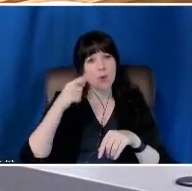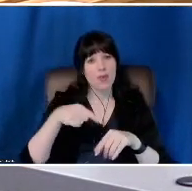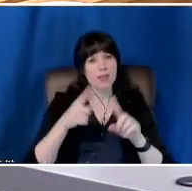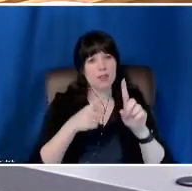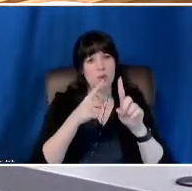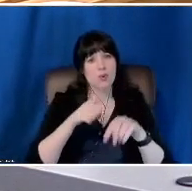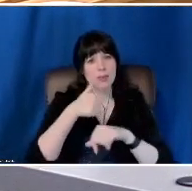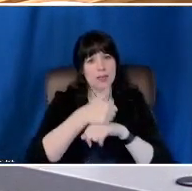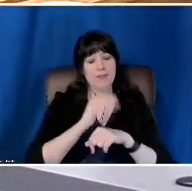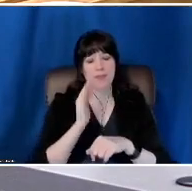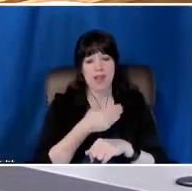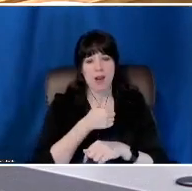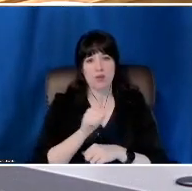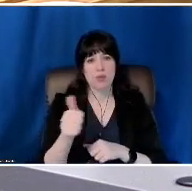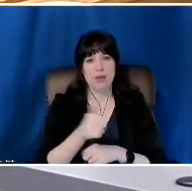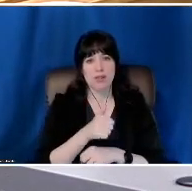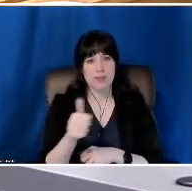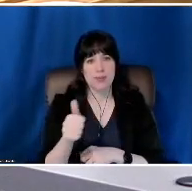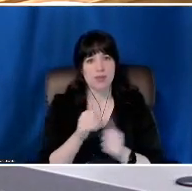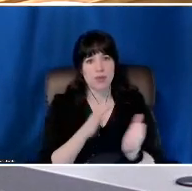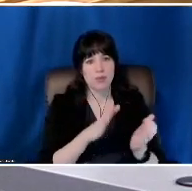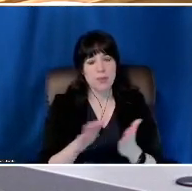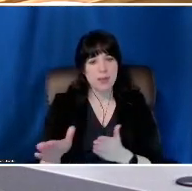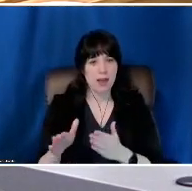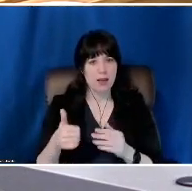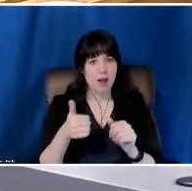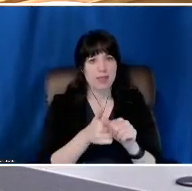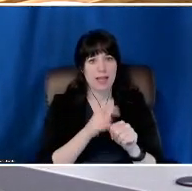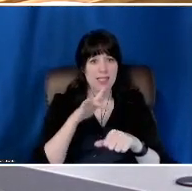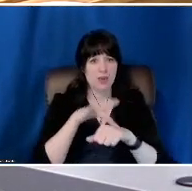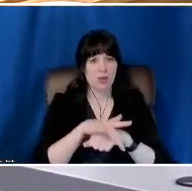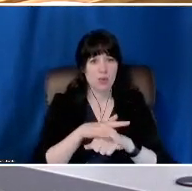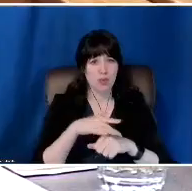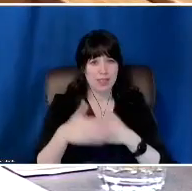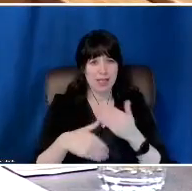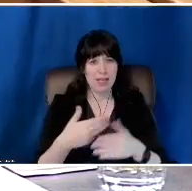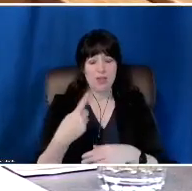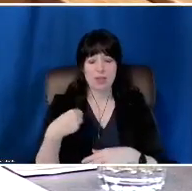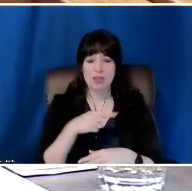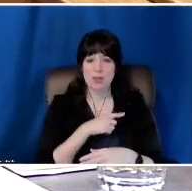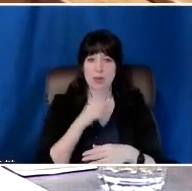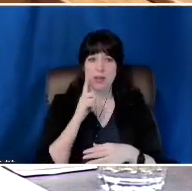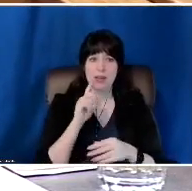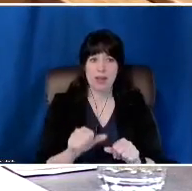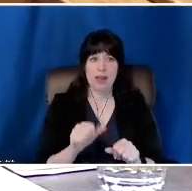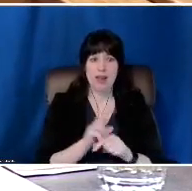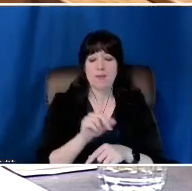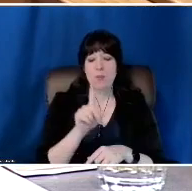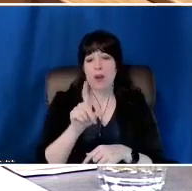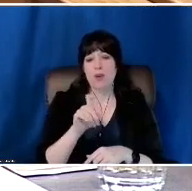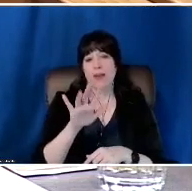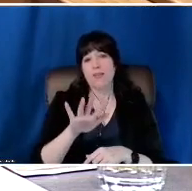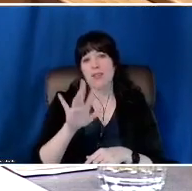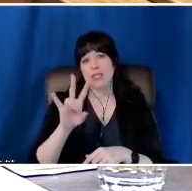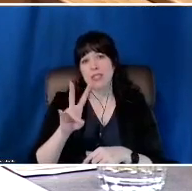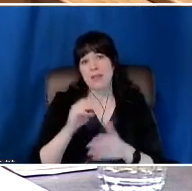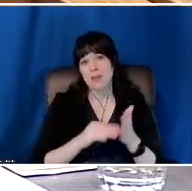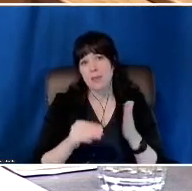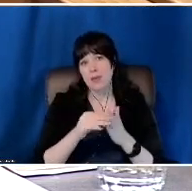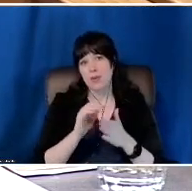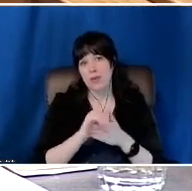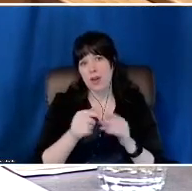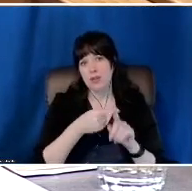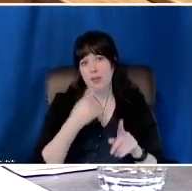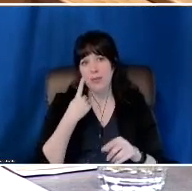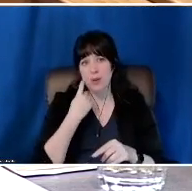Our transportation system plan update is in the early stages, and we are poised to invest $157 million from our most recent bond in